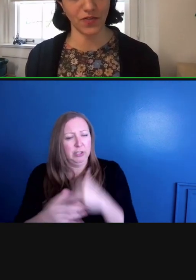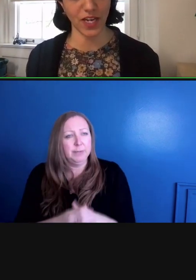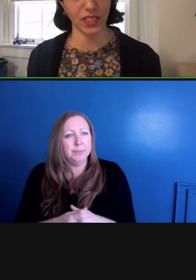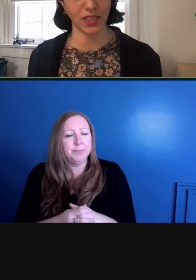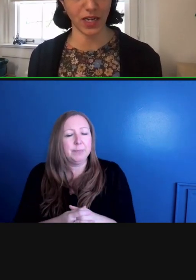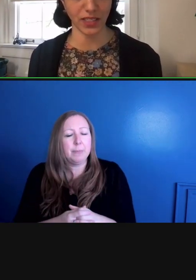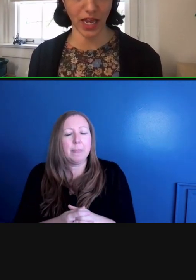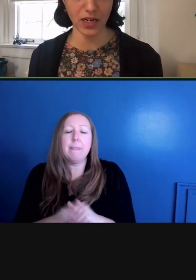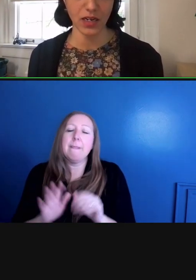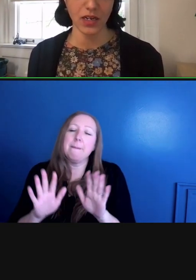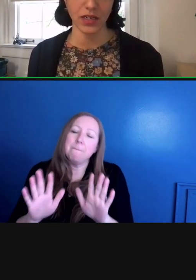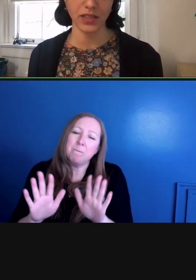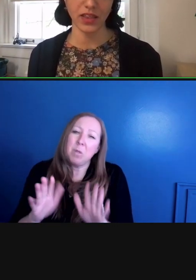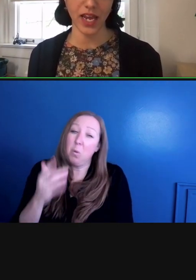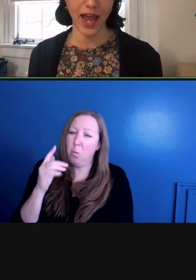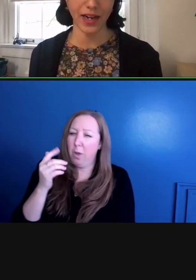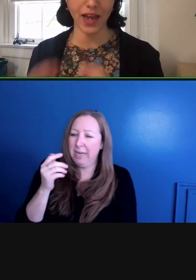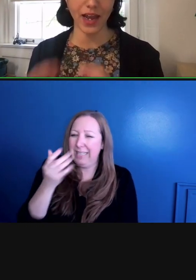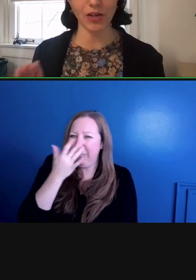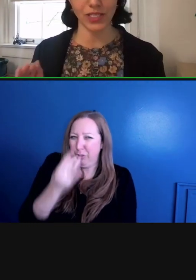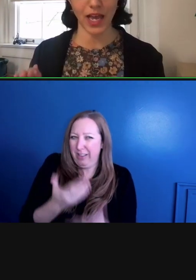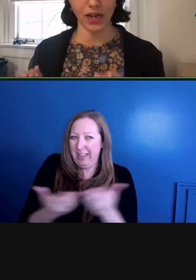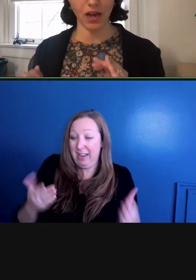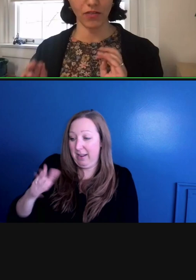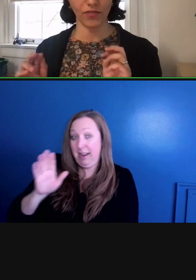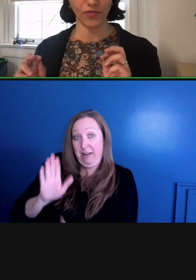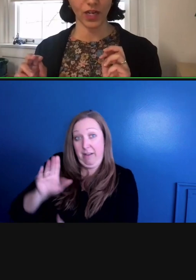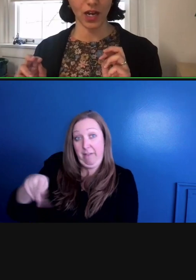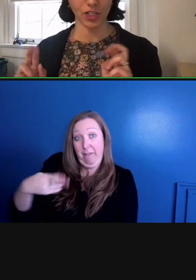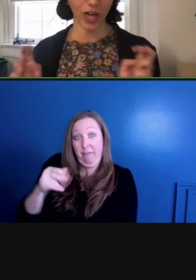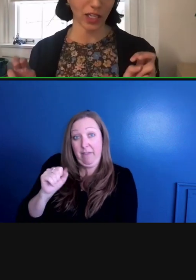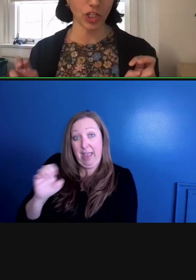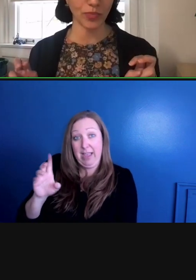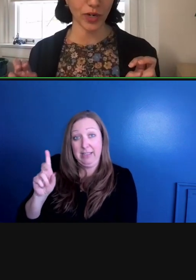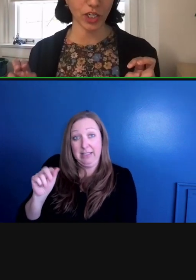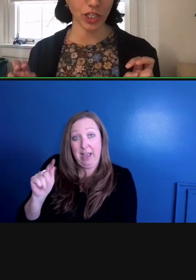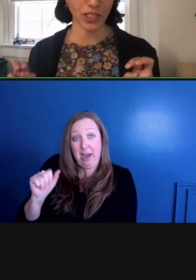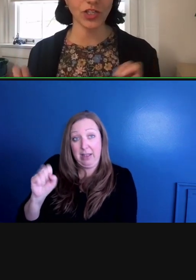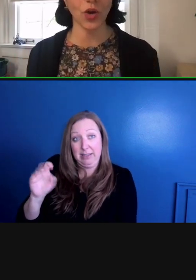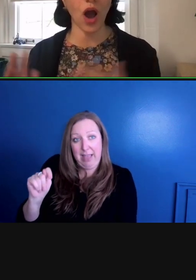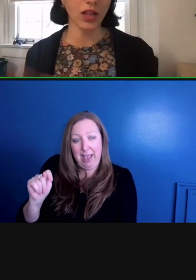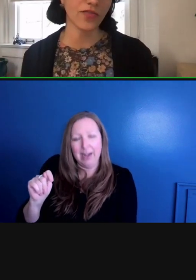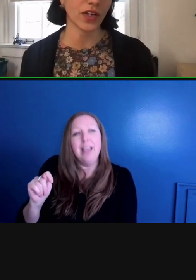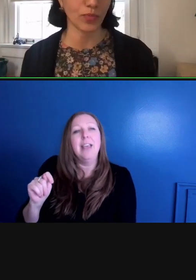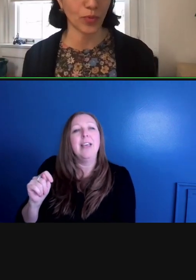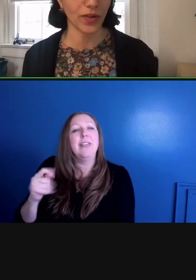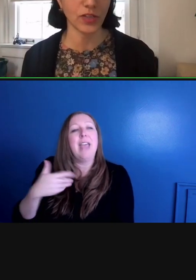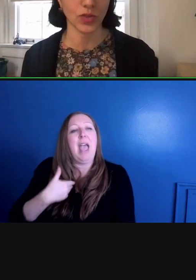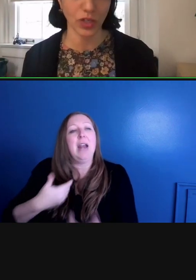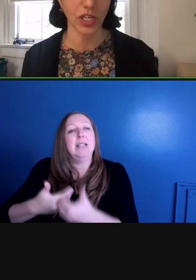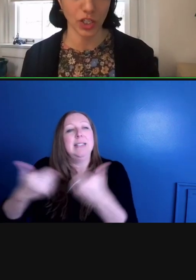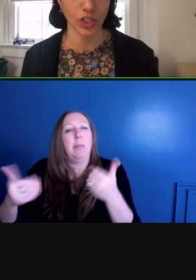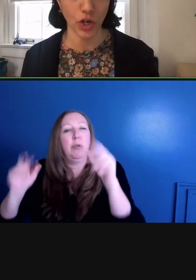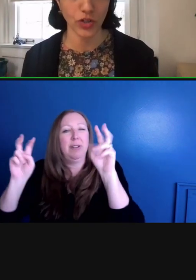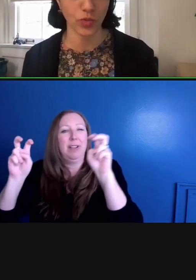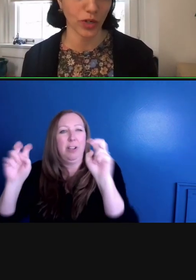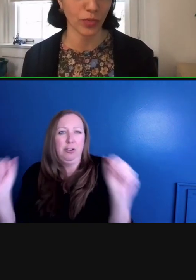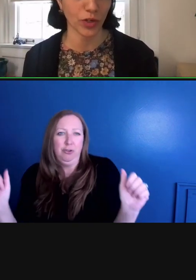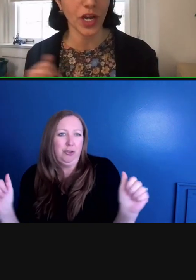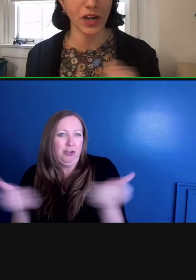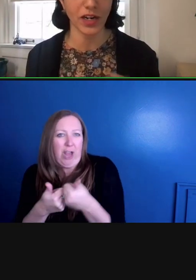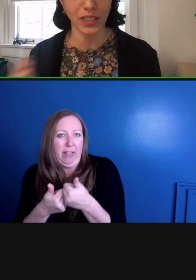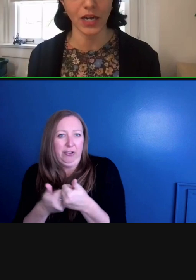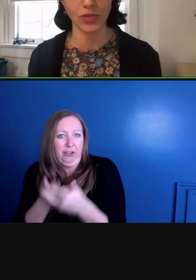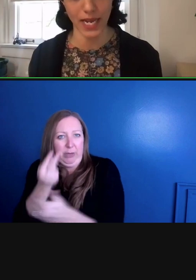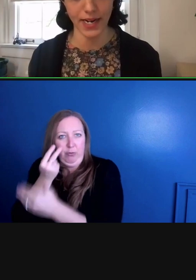thing in this phase data set is that they had a held out set of challenging predictions. So all of the previous results I just showed you